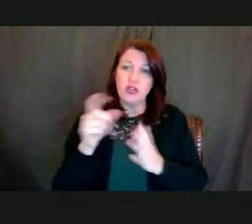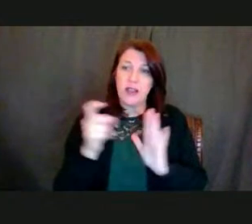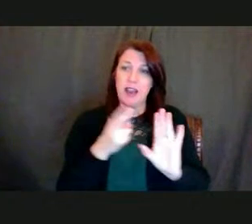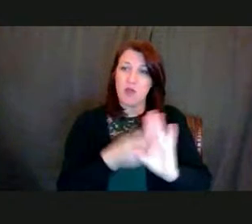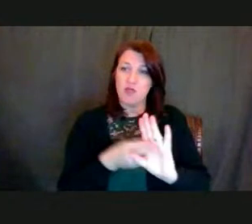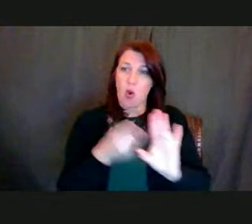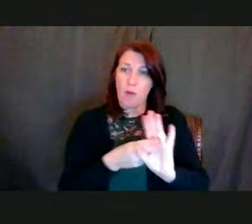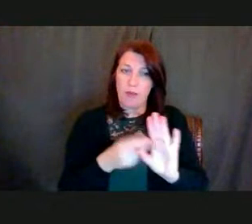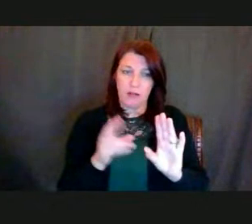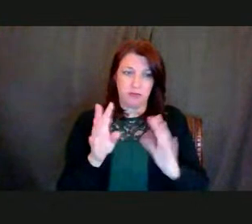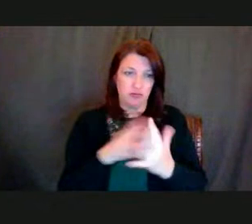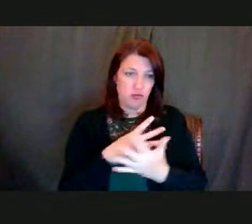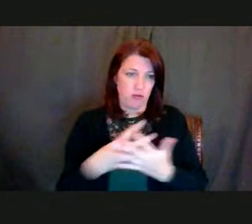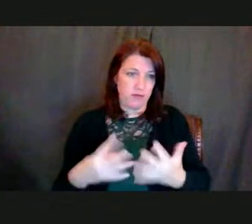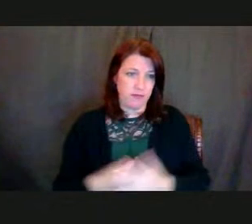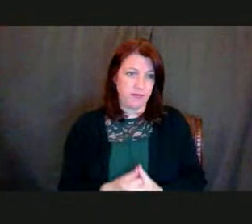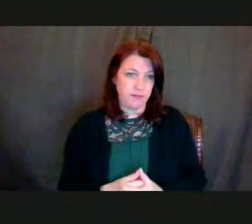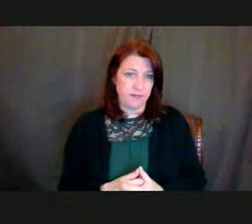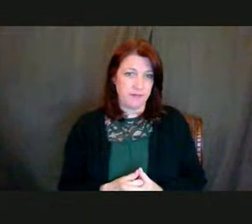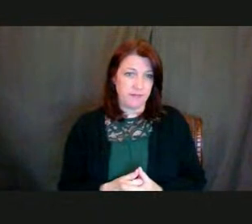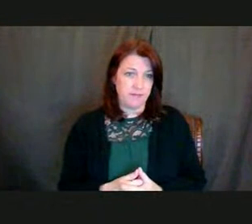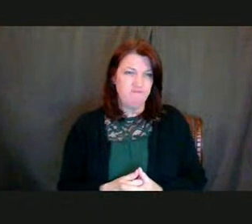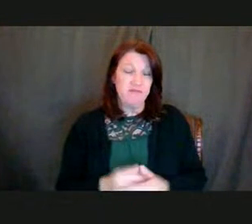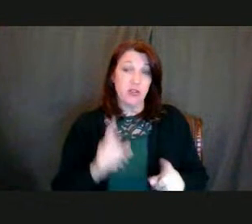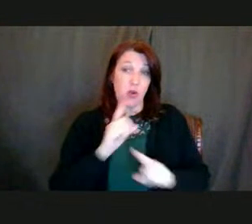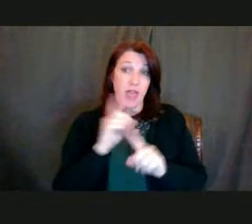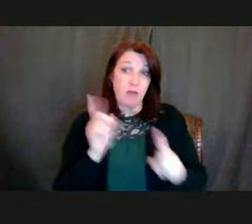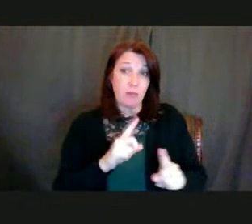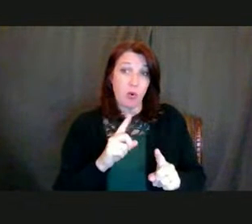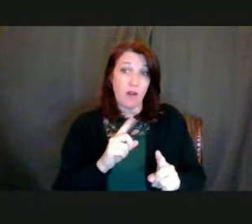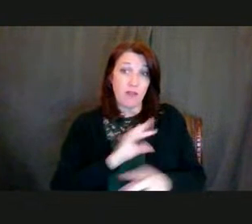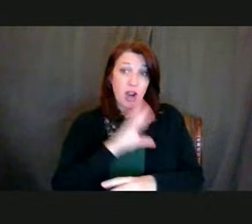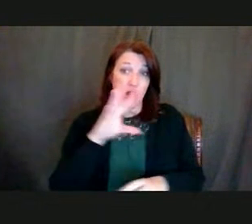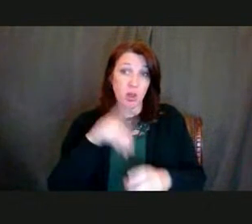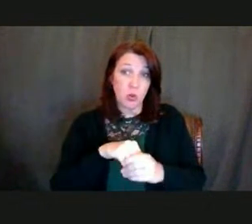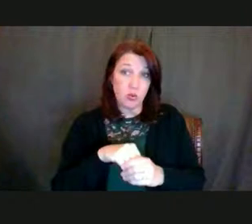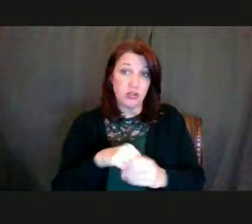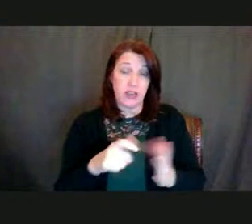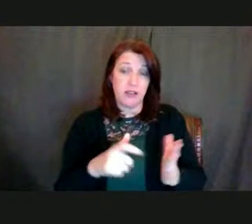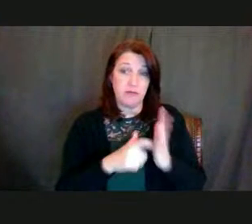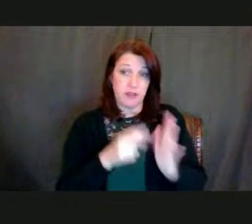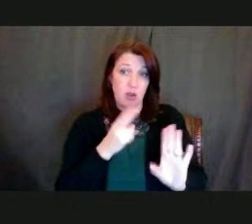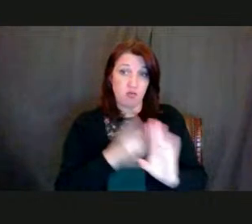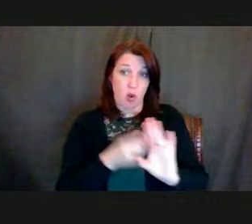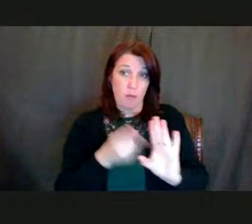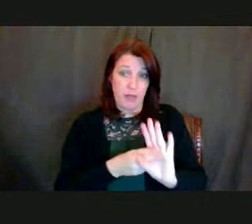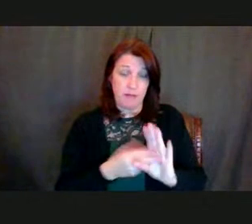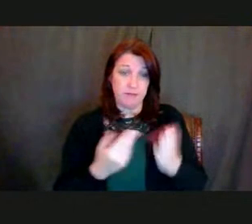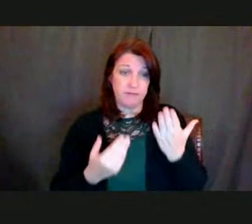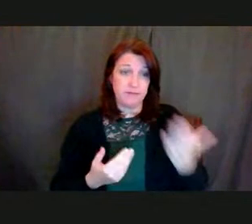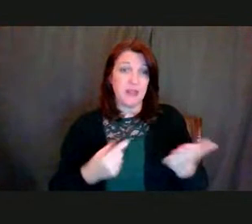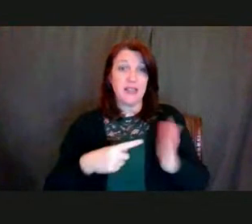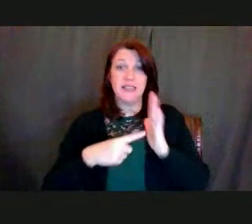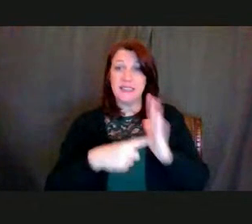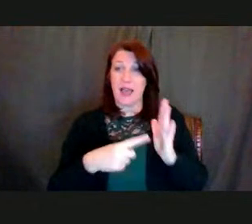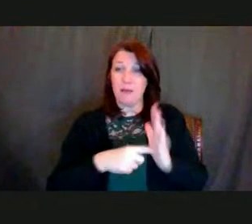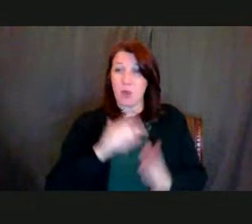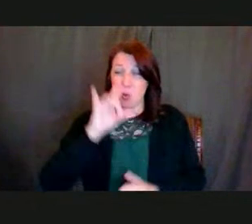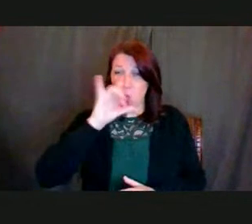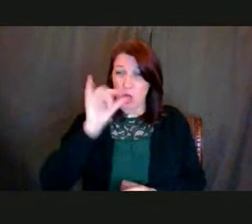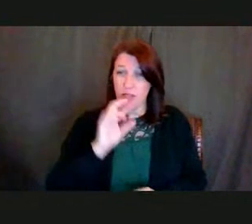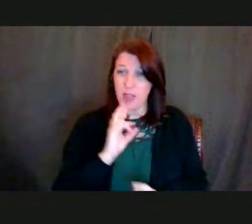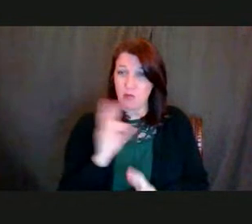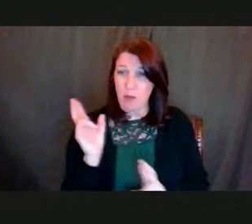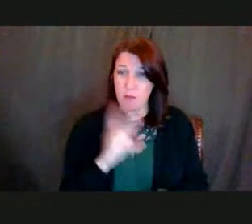So let's talk a bit more about the inclusion enrollment report. This is the example of an inclusion enrollment report. This is the